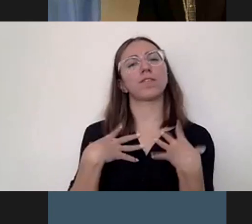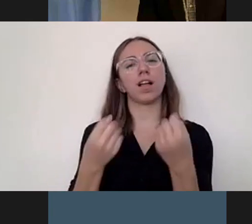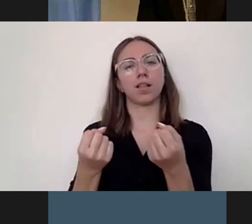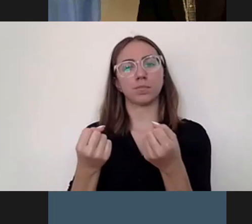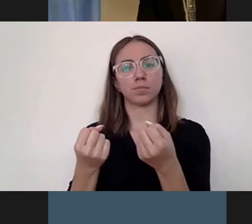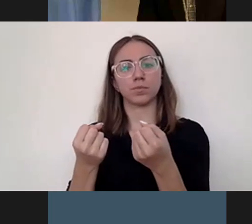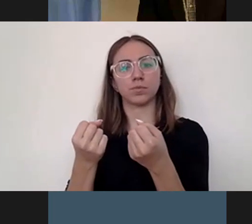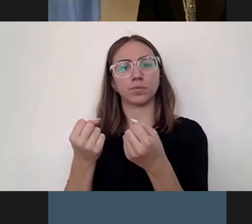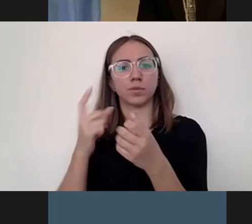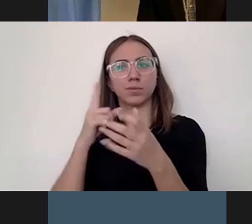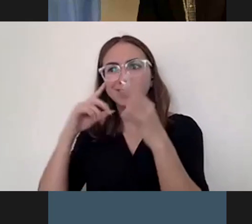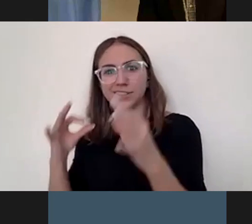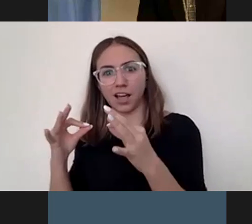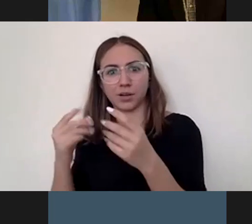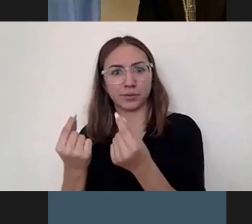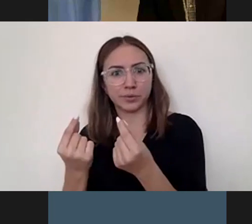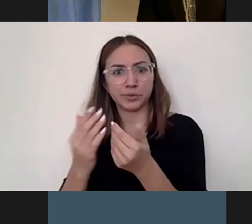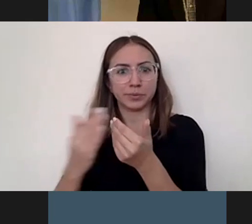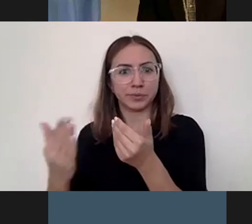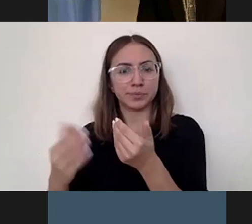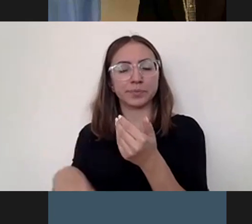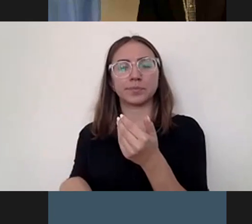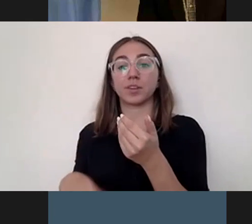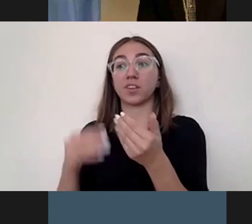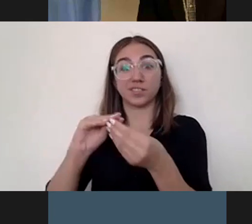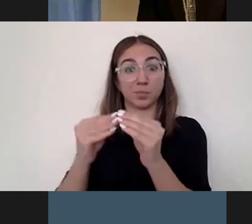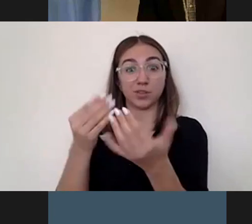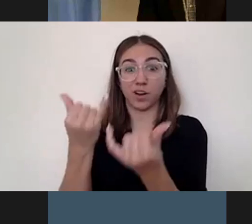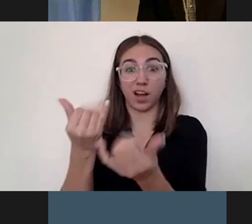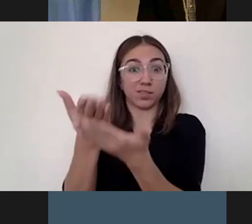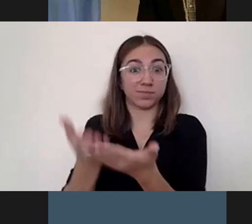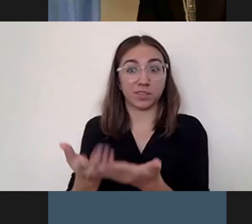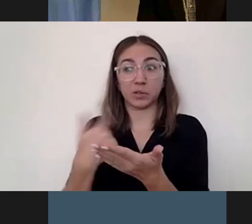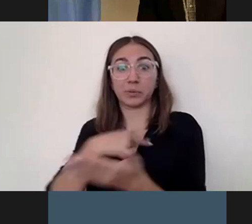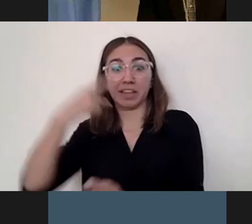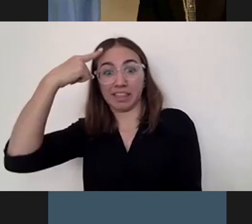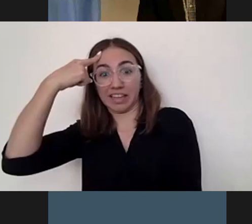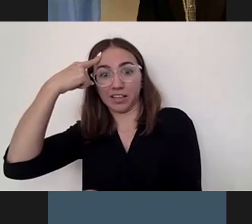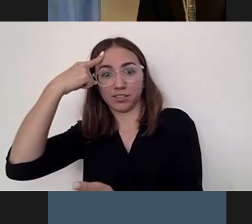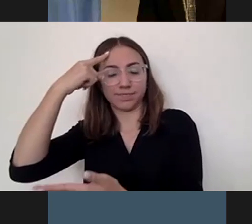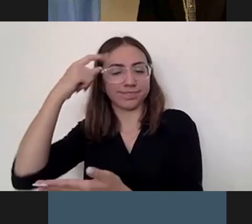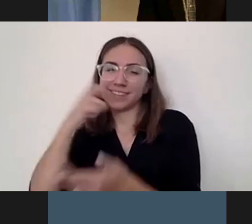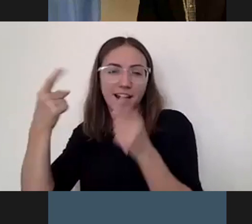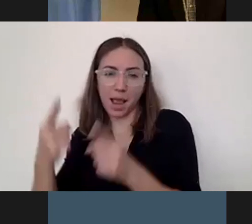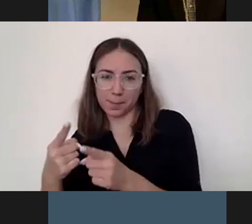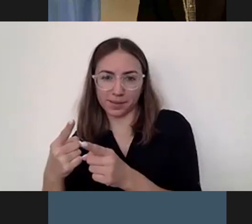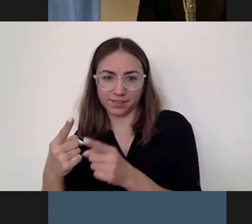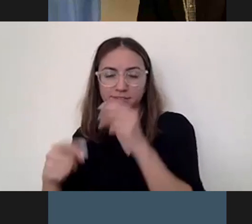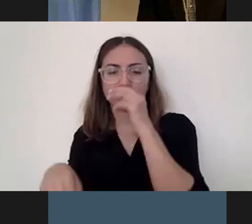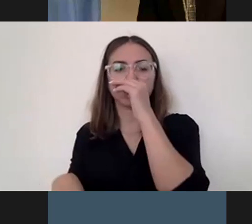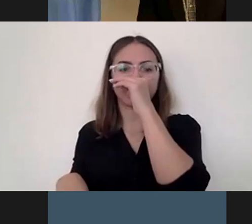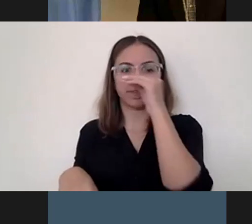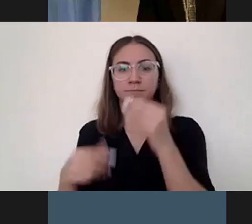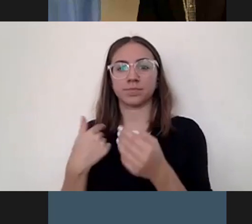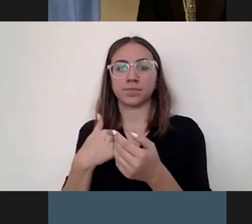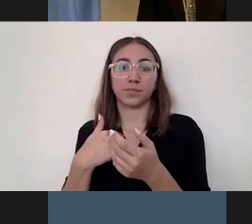making decisions on a county by county level. This is where the numbers are, and this is what we think. Unfortunately, that did not happen. That's why, you know, we've lost